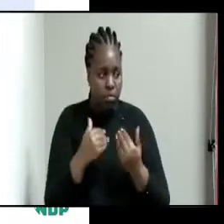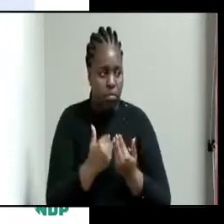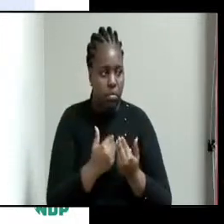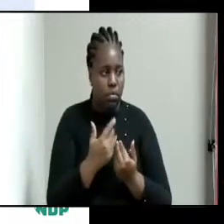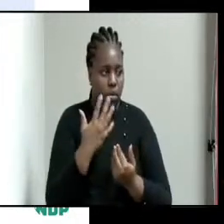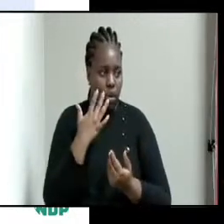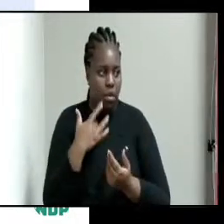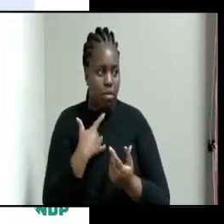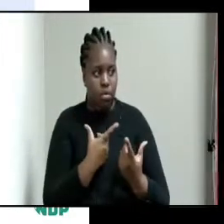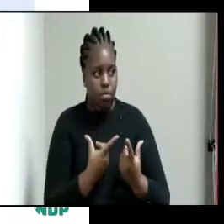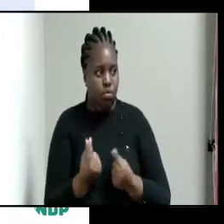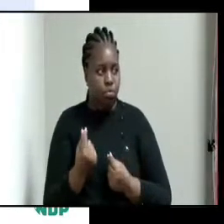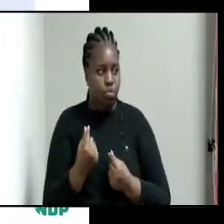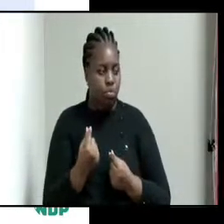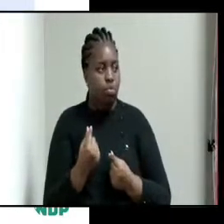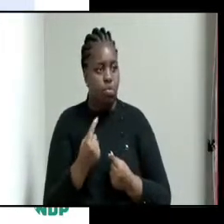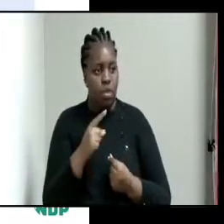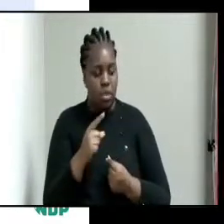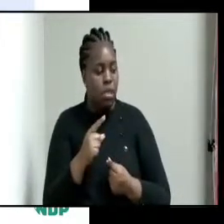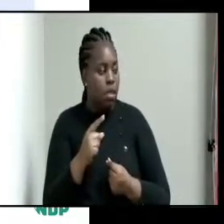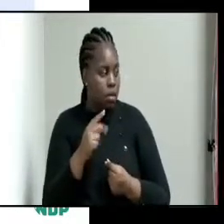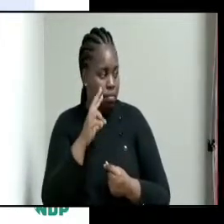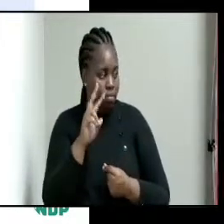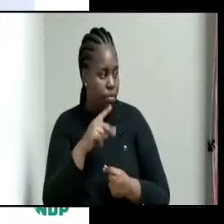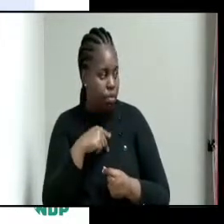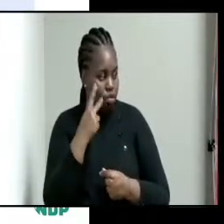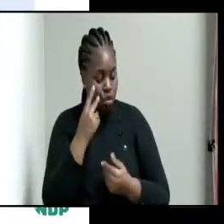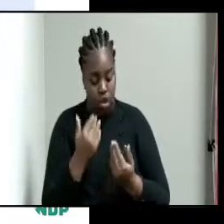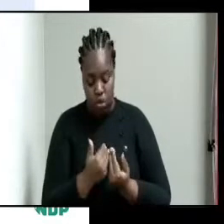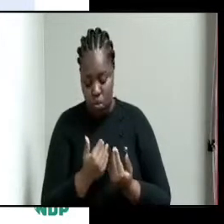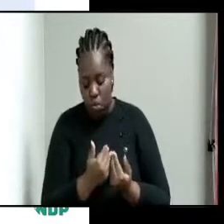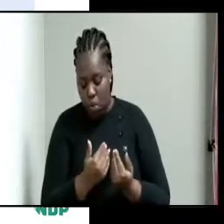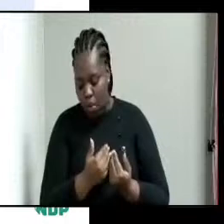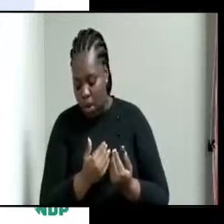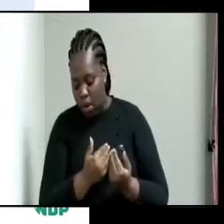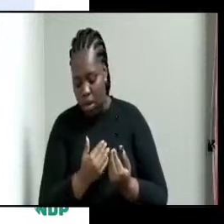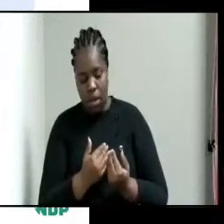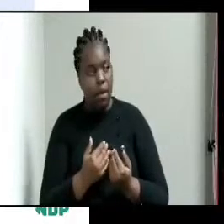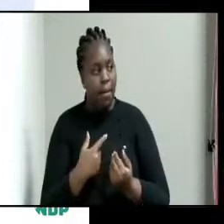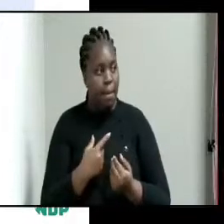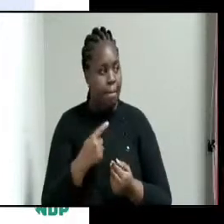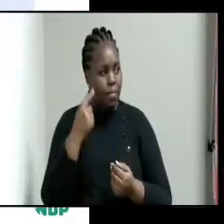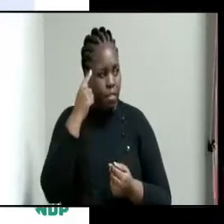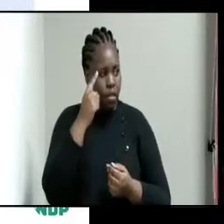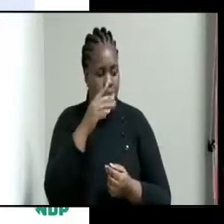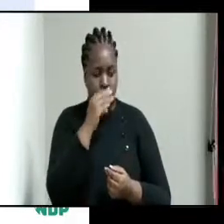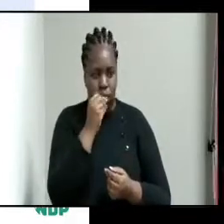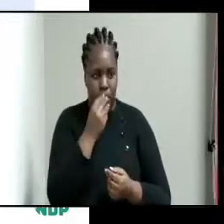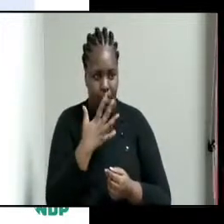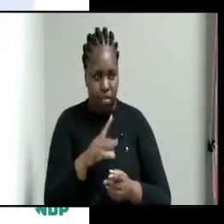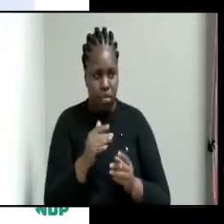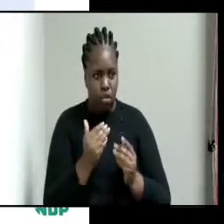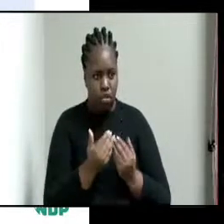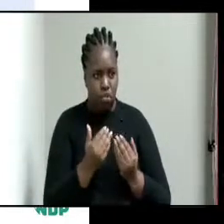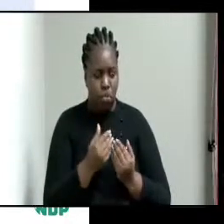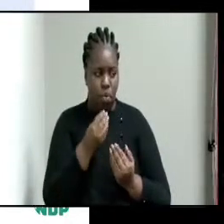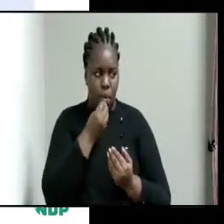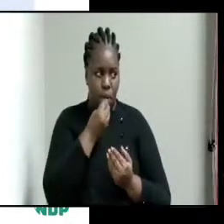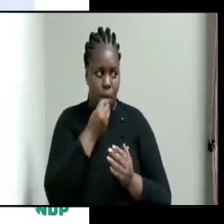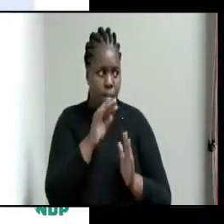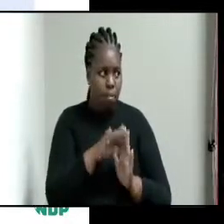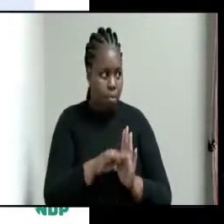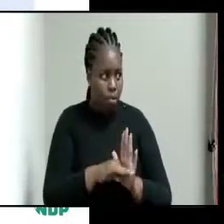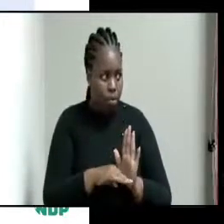we do the MODA analysis. And we look at school facilities. I think it was also mentioned the school nutrition